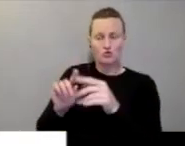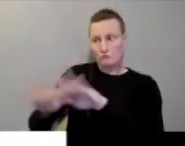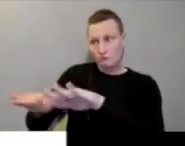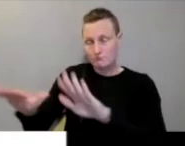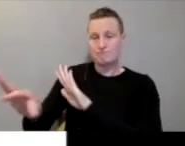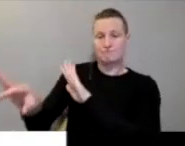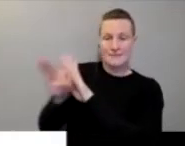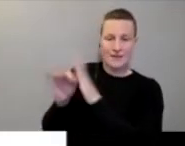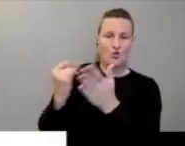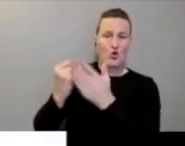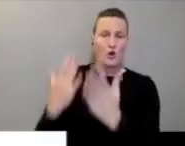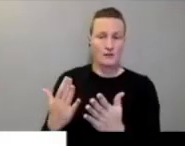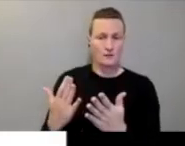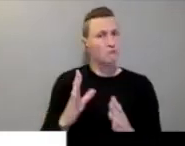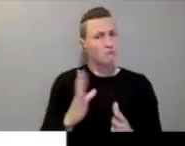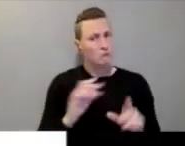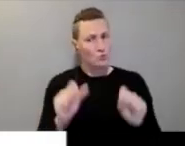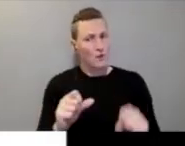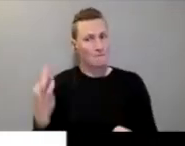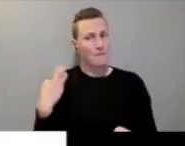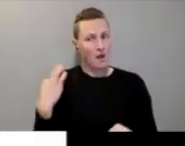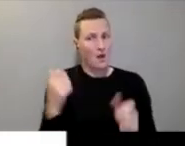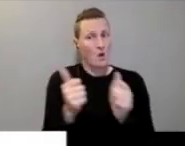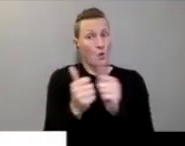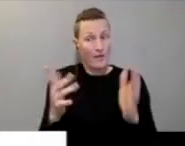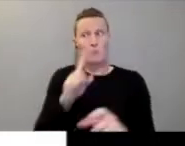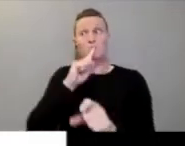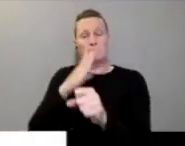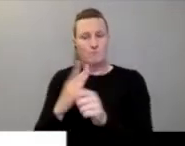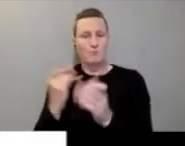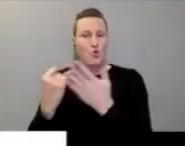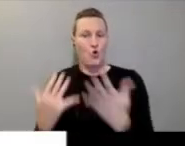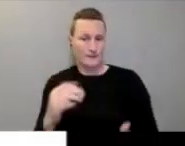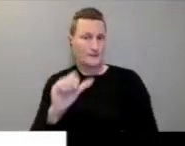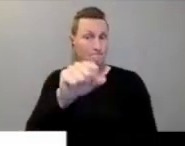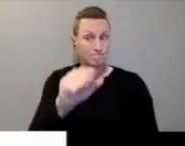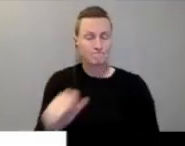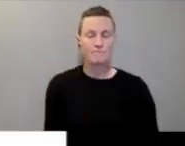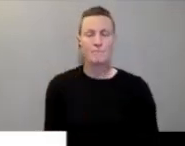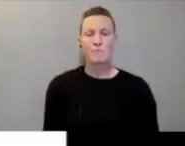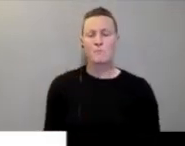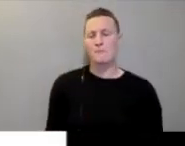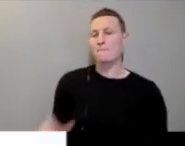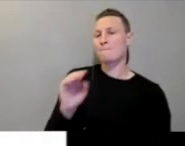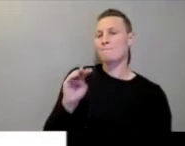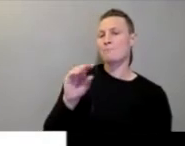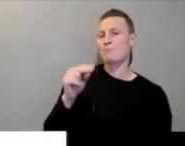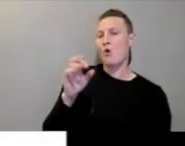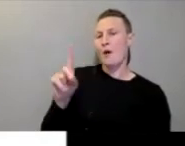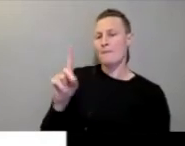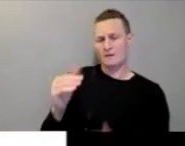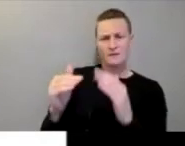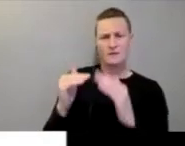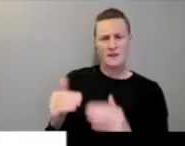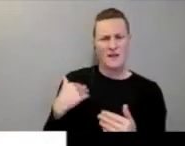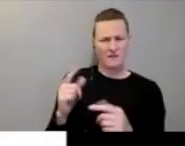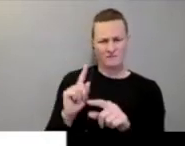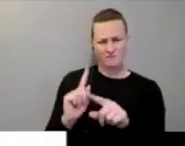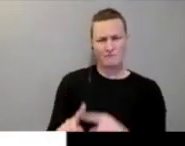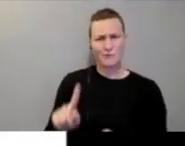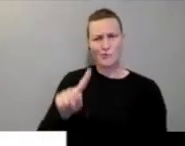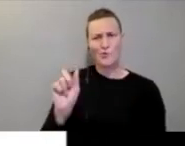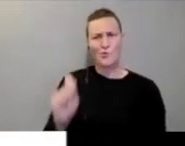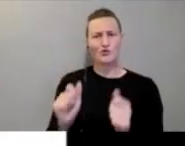Great. And there's quite a few questions about COVID and how that will affect like production of things on the